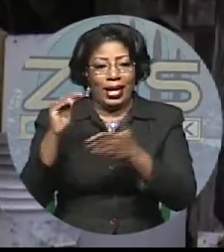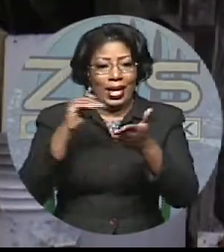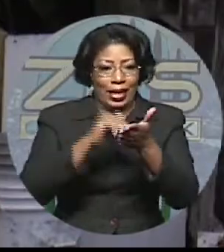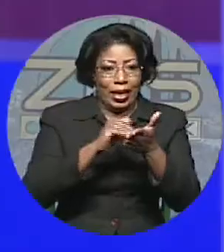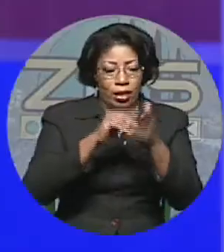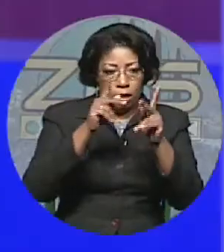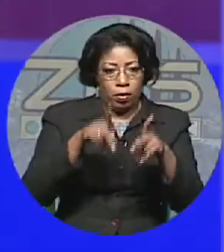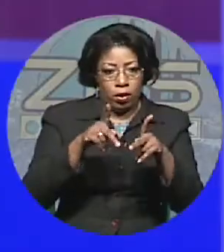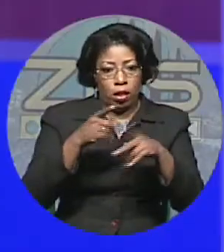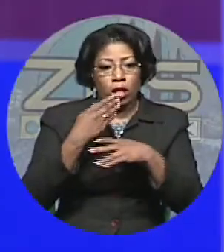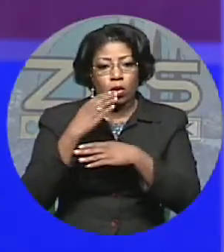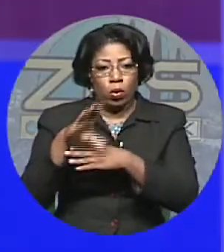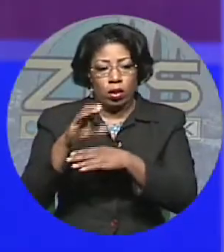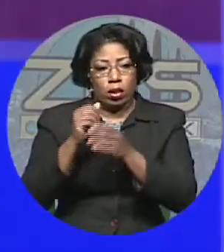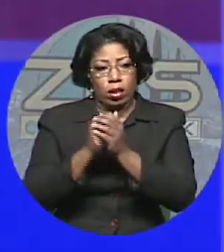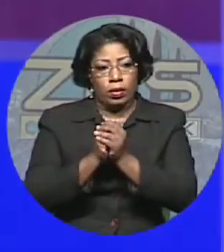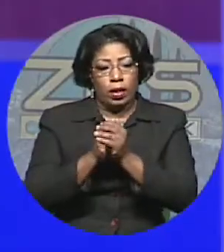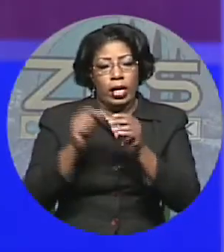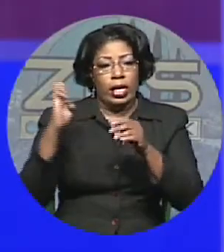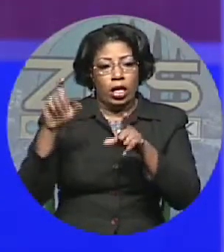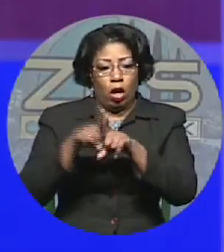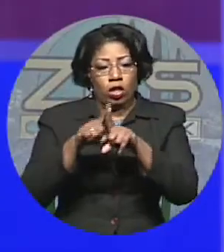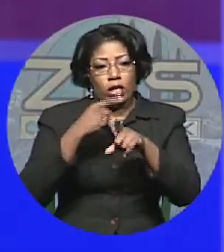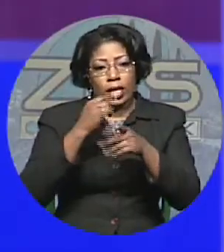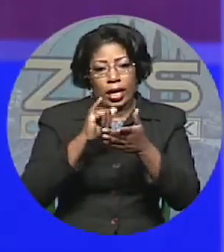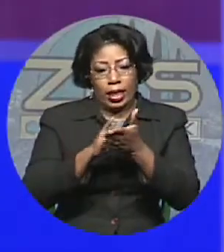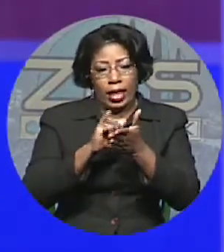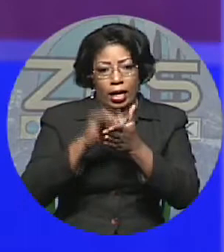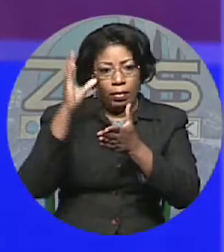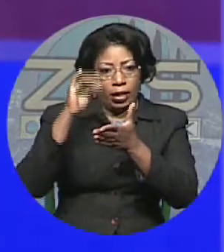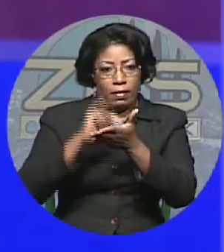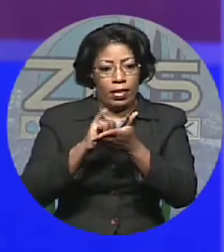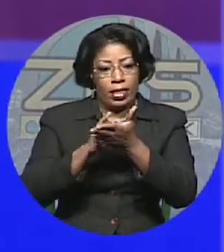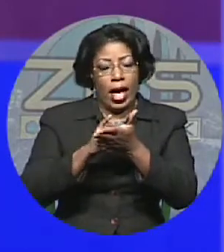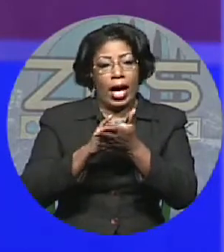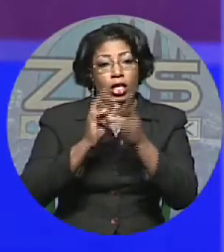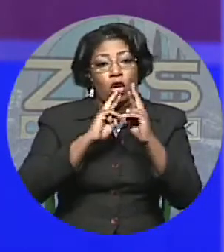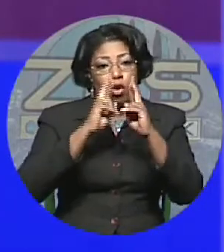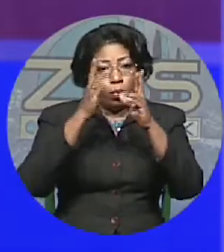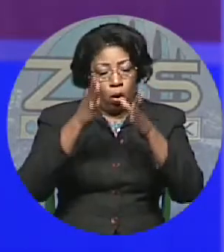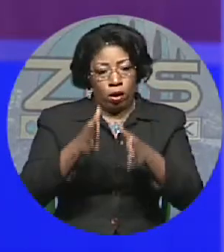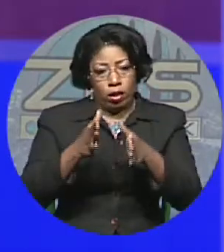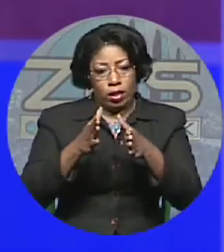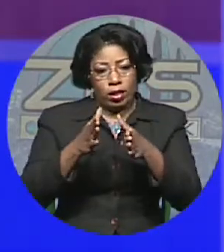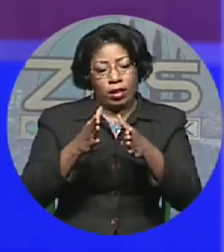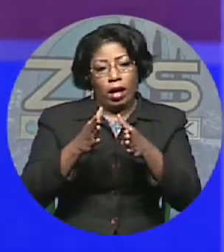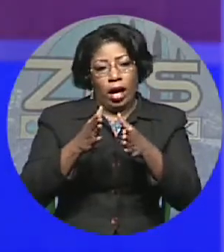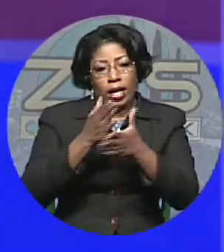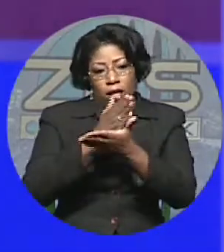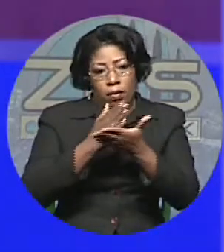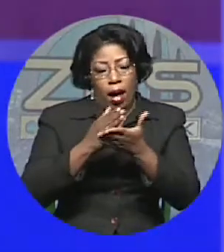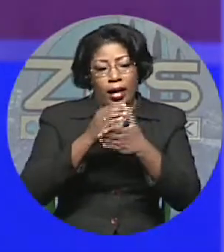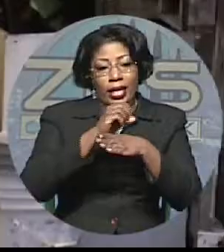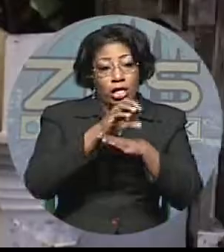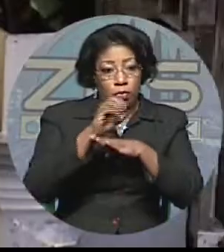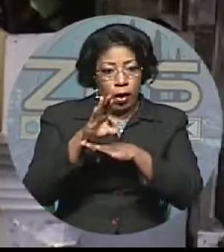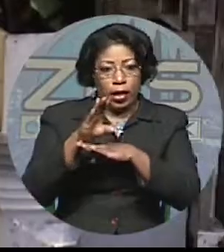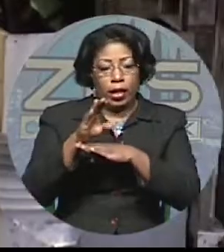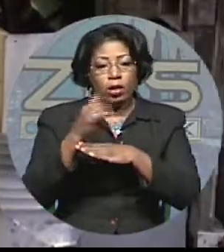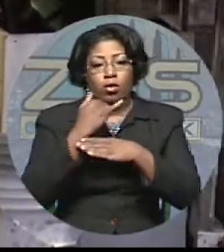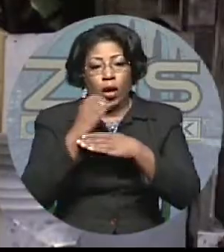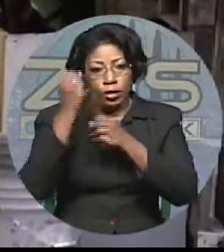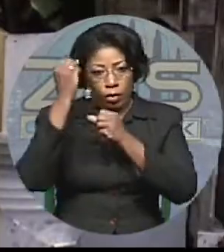worse. Monroe says, unfortunately, he believes that journalists have a part in the spreading of misinformation. I